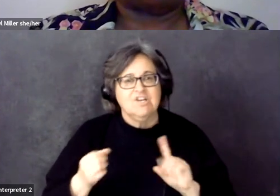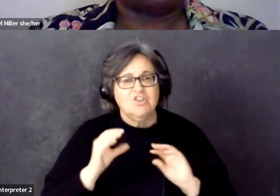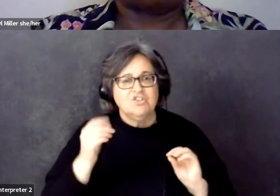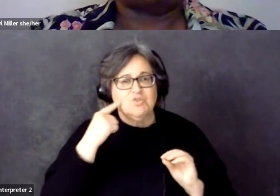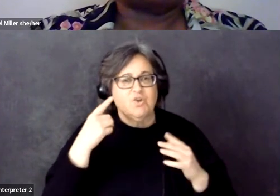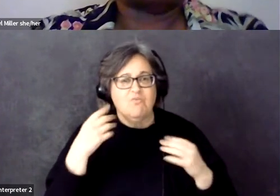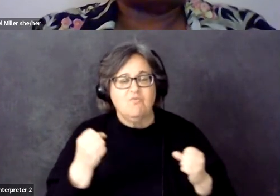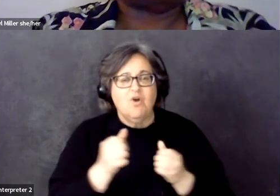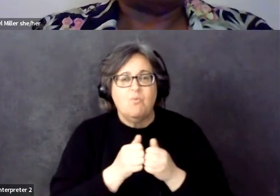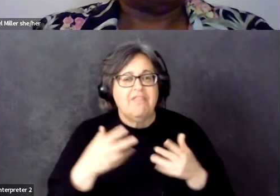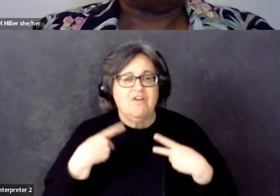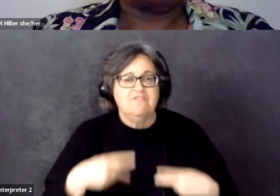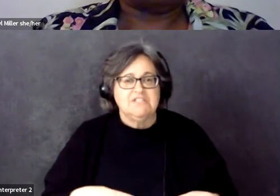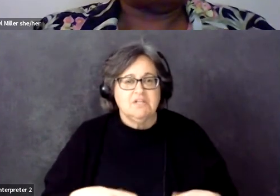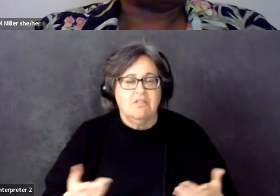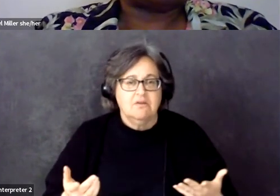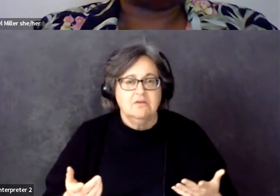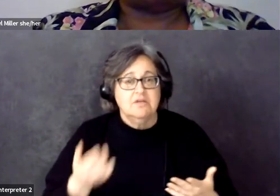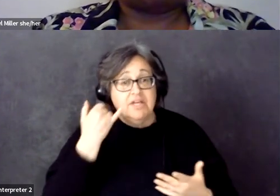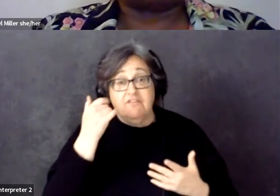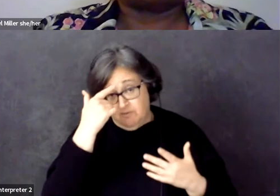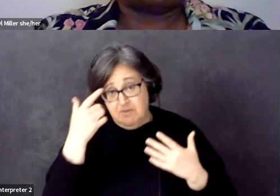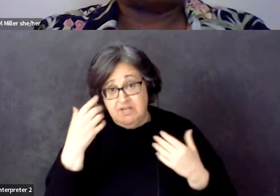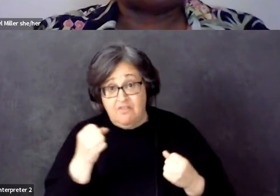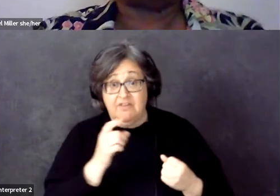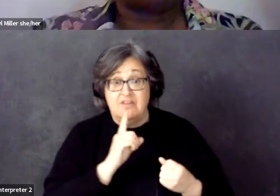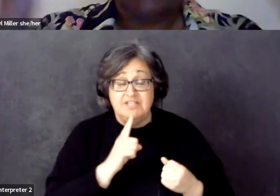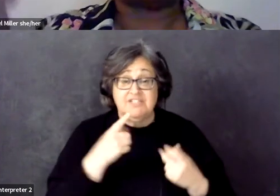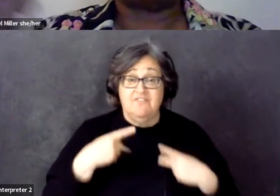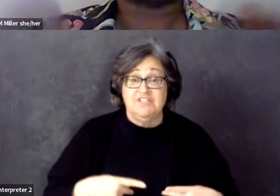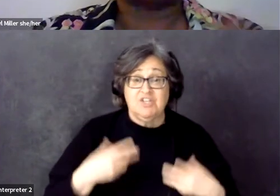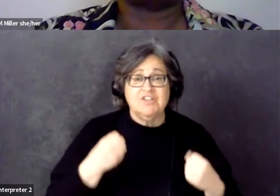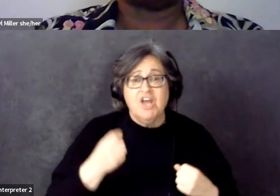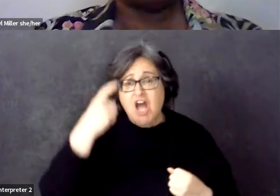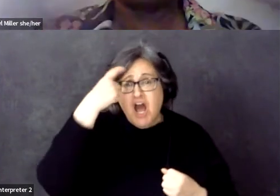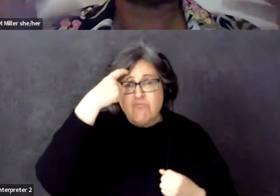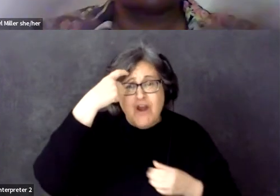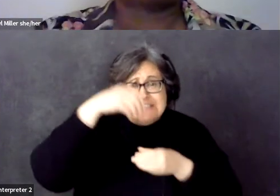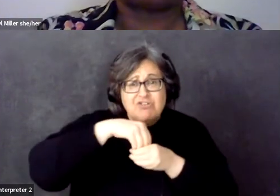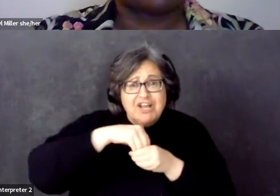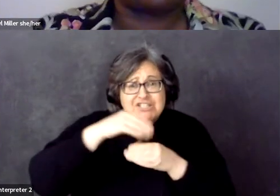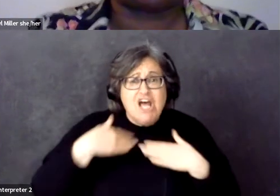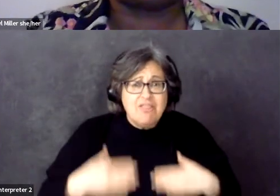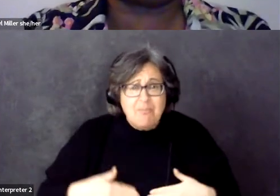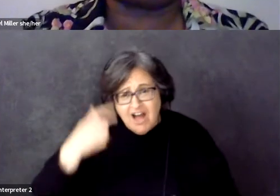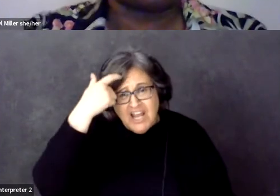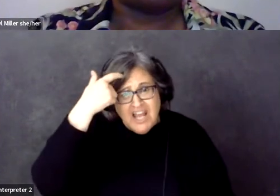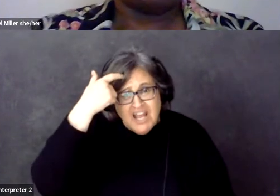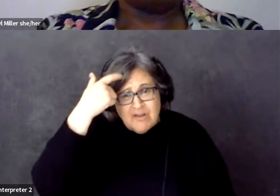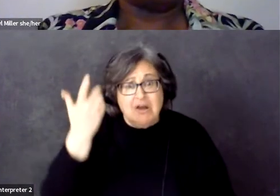mental health without physical. If mental health is physical health, our brains are located inside our